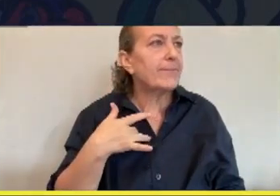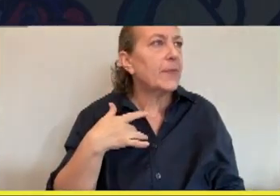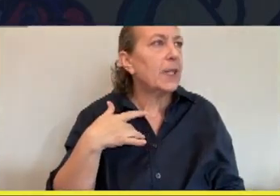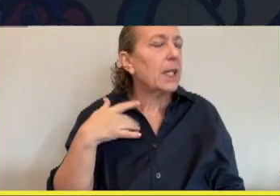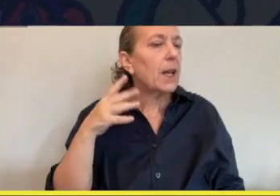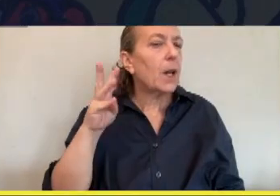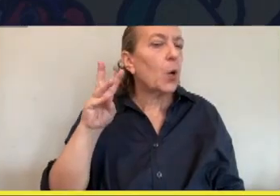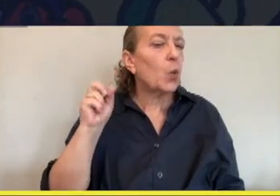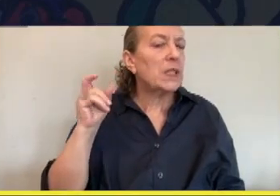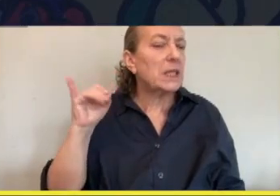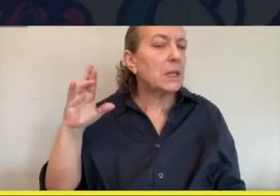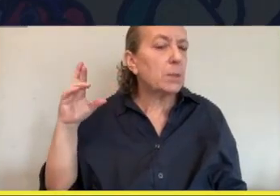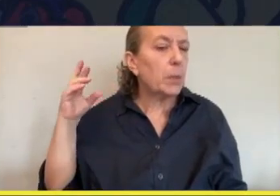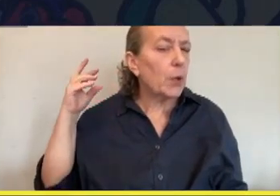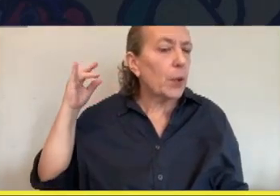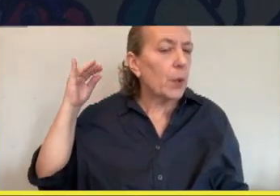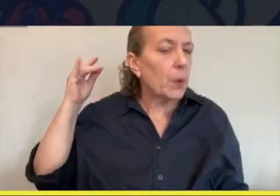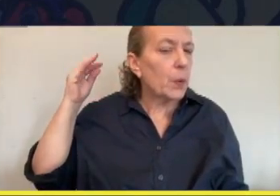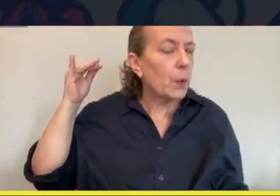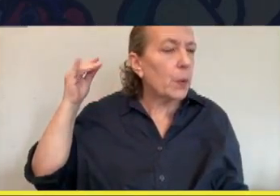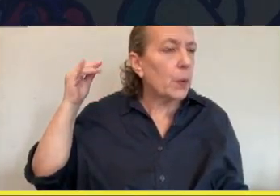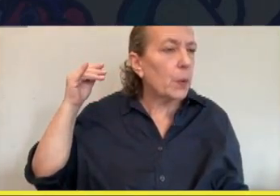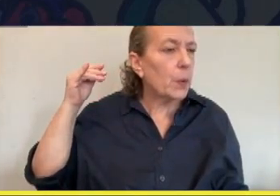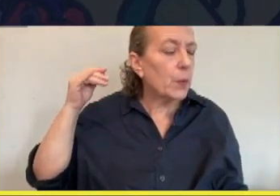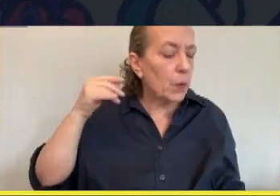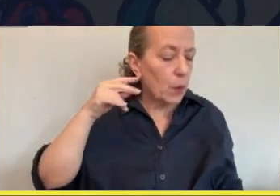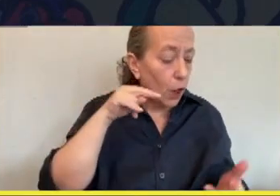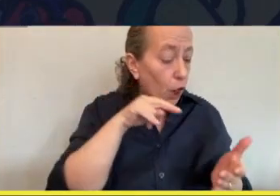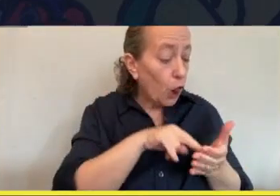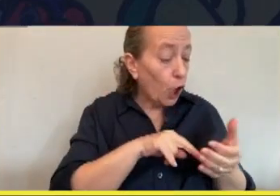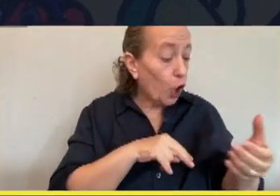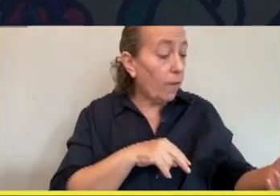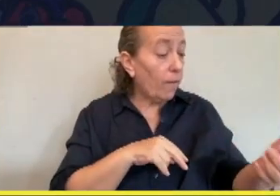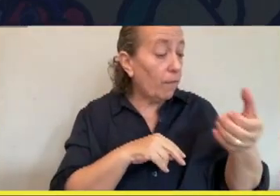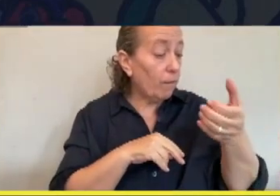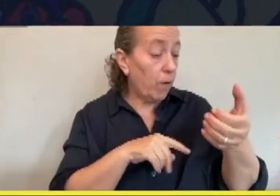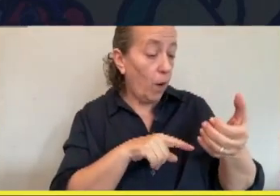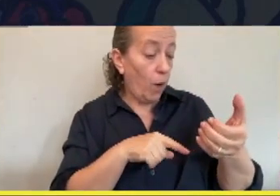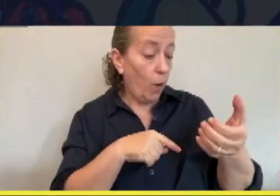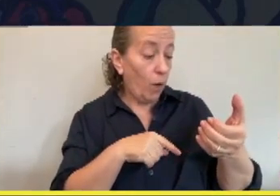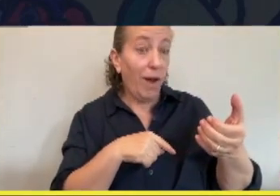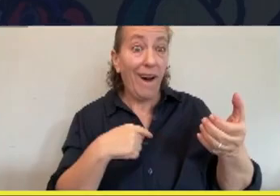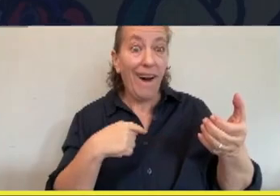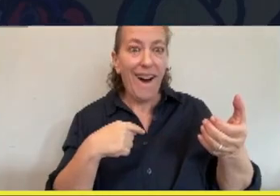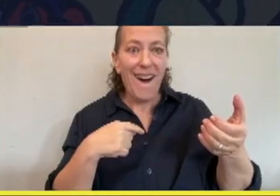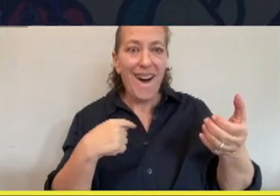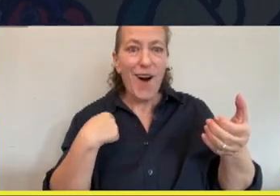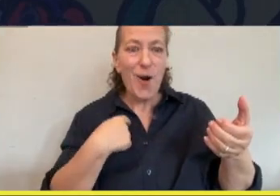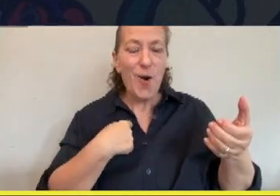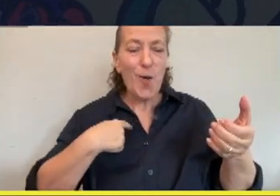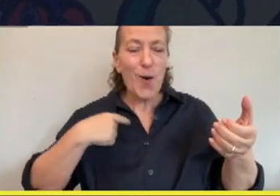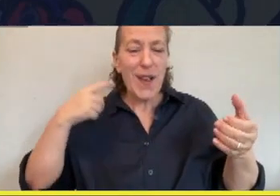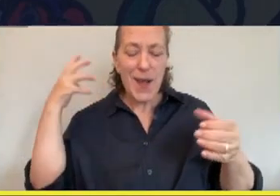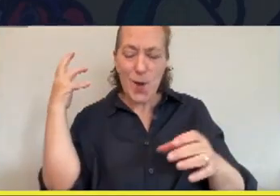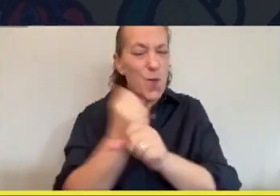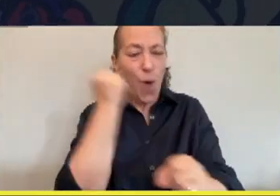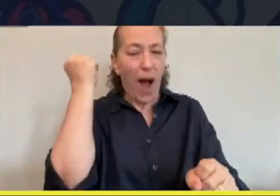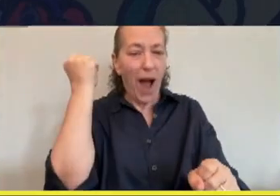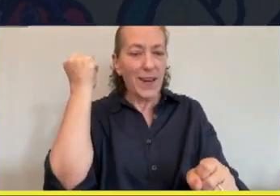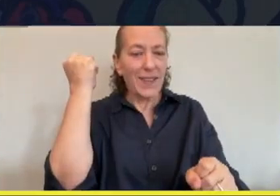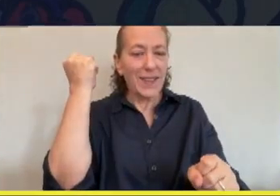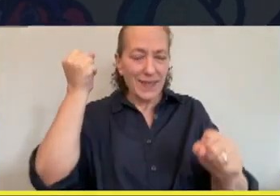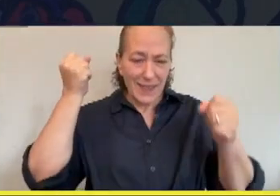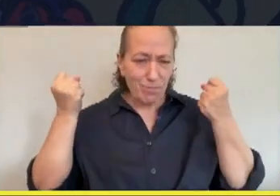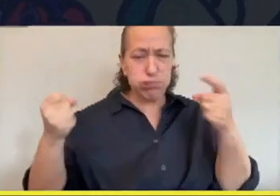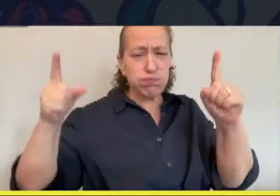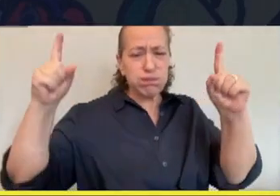my phone and somehow we had won. A mind changed just when we needed it, and for now, we